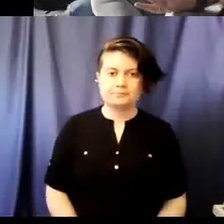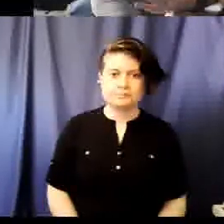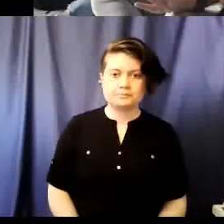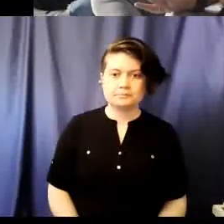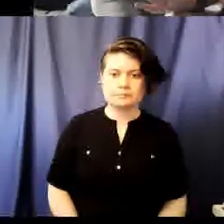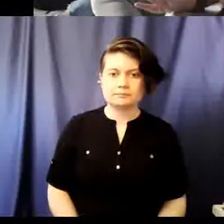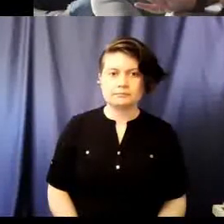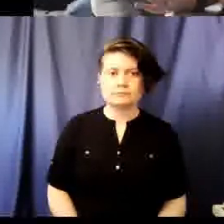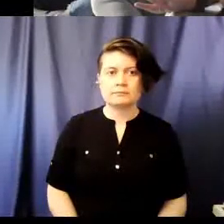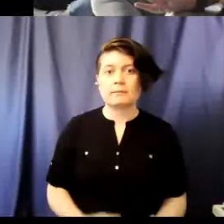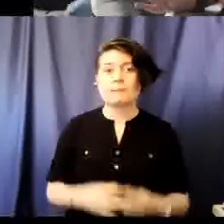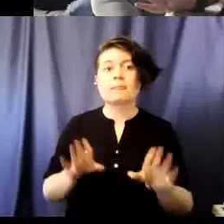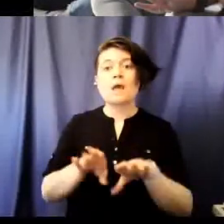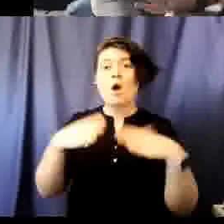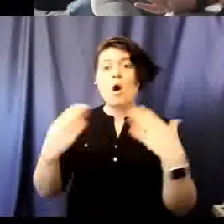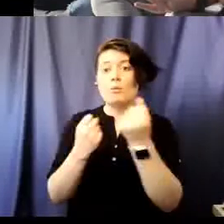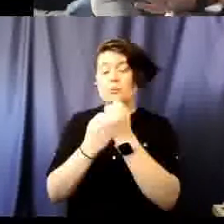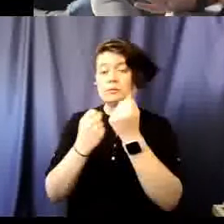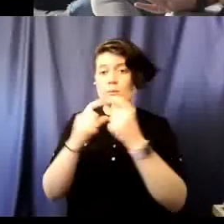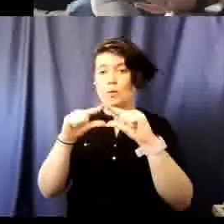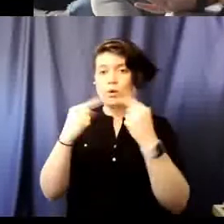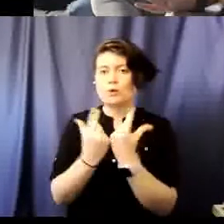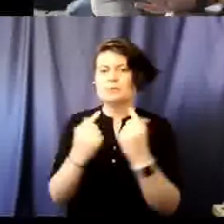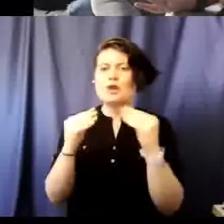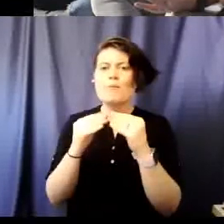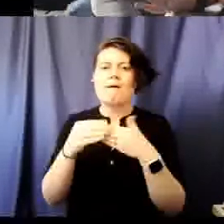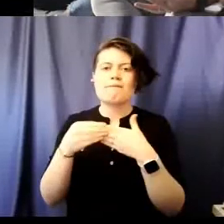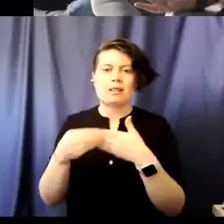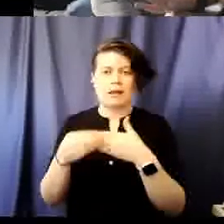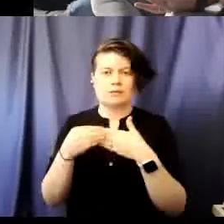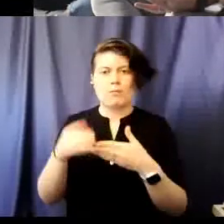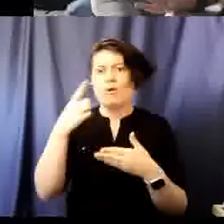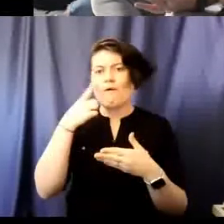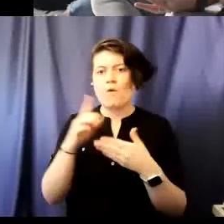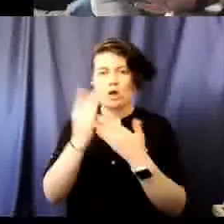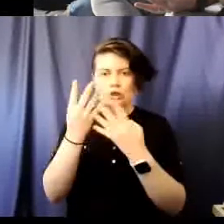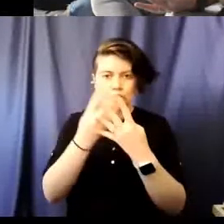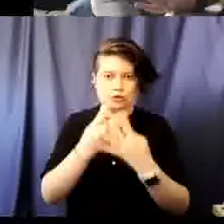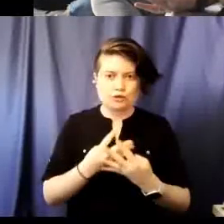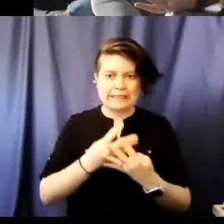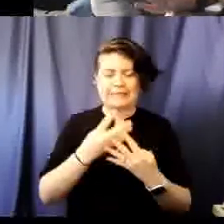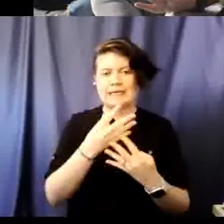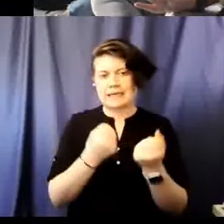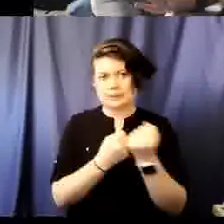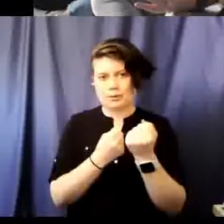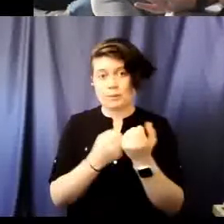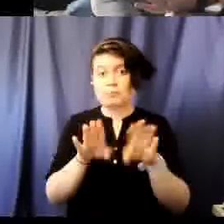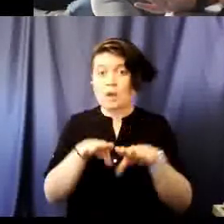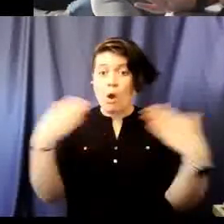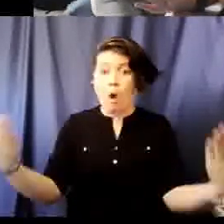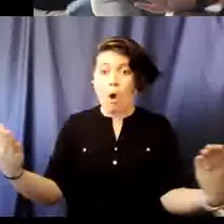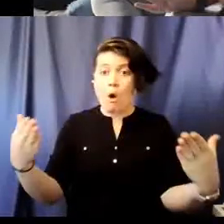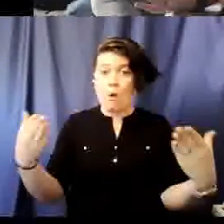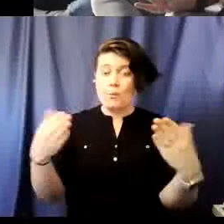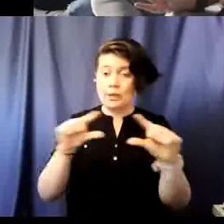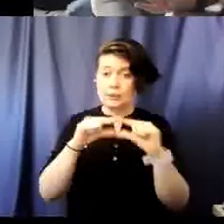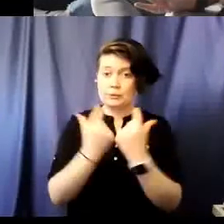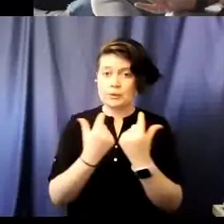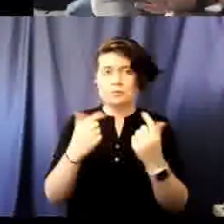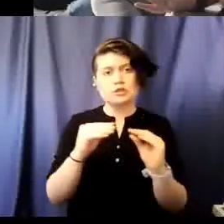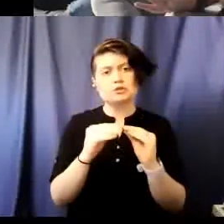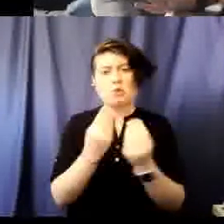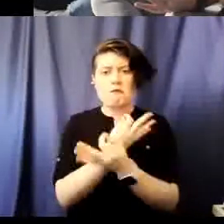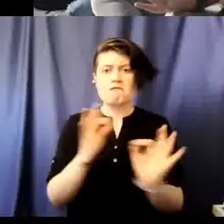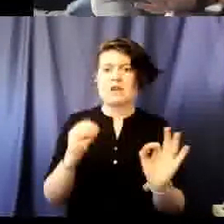Open support groups provide more flexible options in terms of screening and support. Open groups allow for more freedom when it